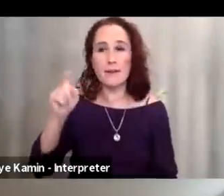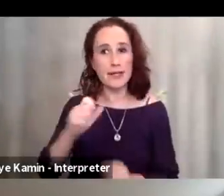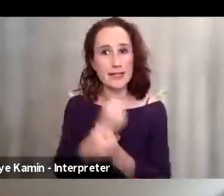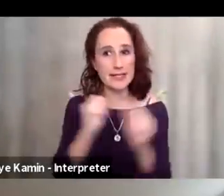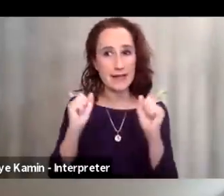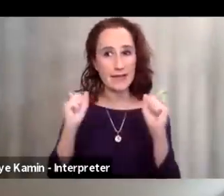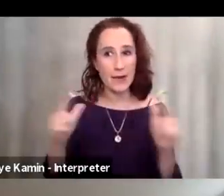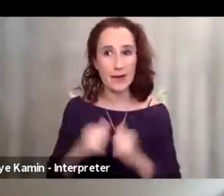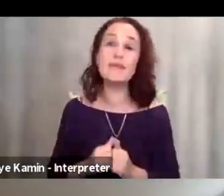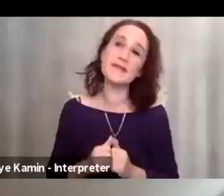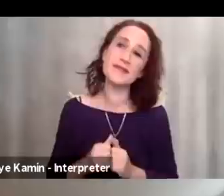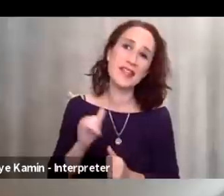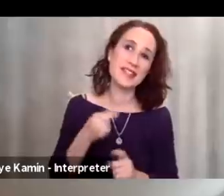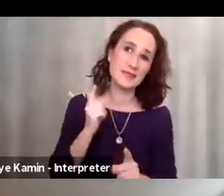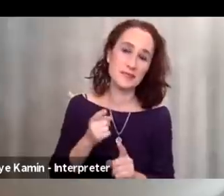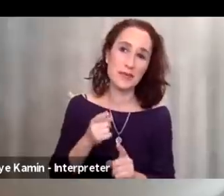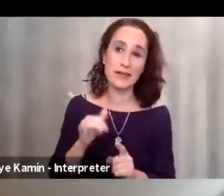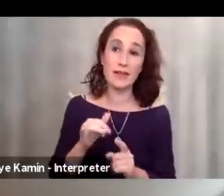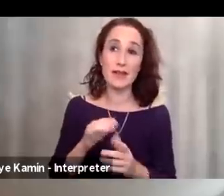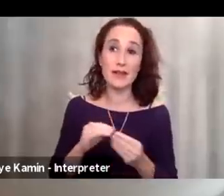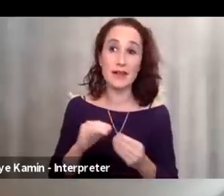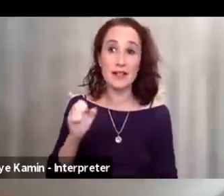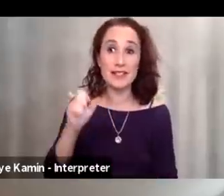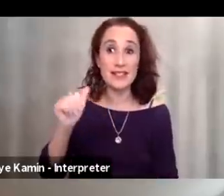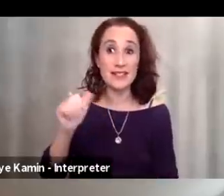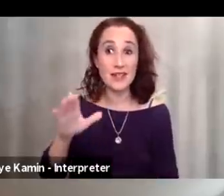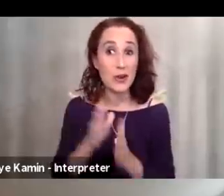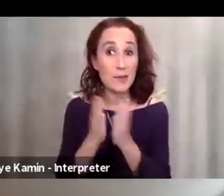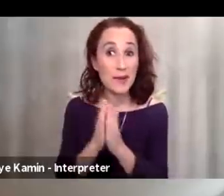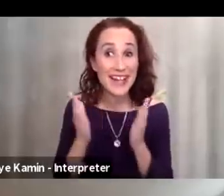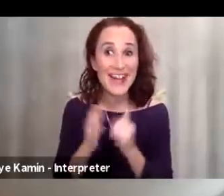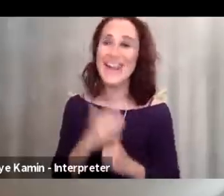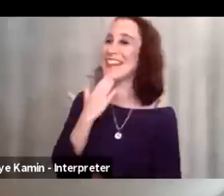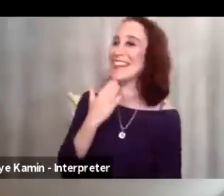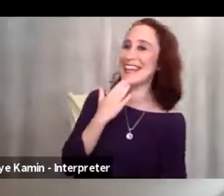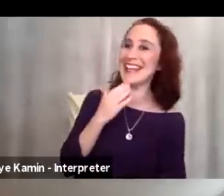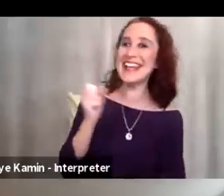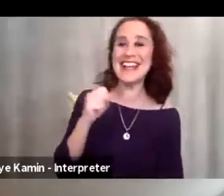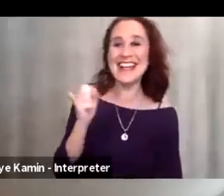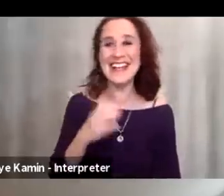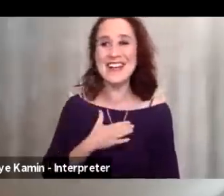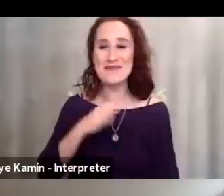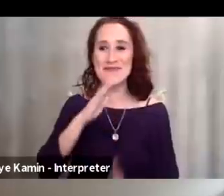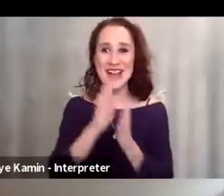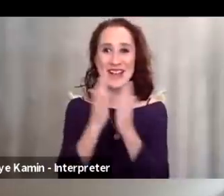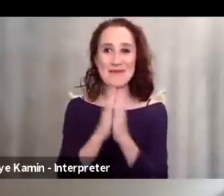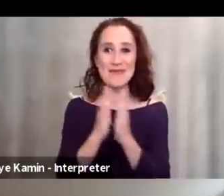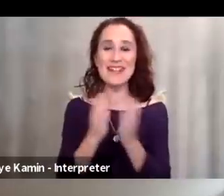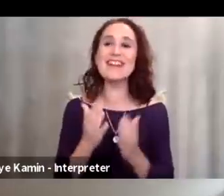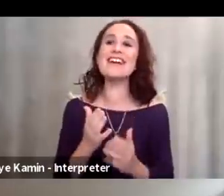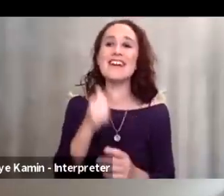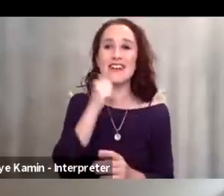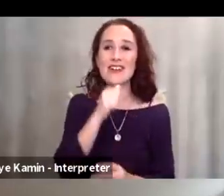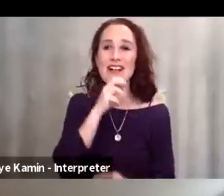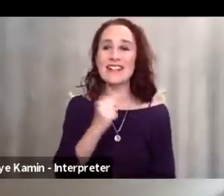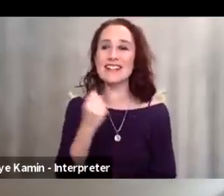what that one is about. And Jessica, do you want to share a little bit about what your book is about? Oh, thank you, Aisha. Yes, my book is about an 11-year-old girl